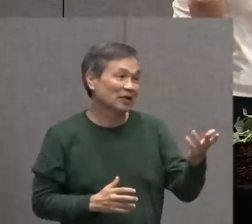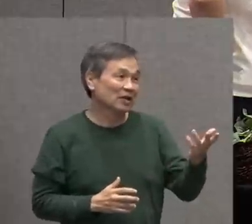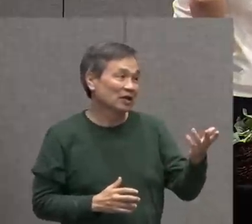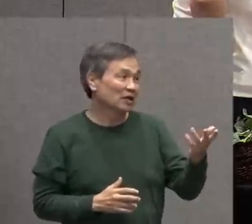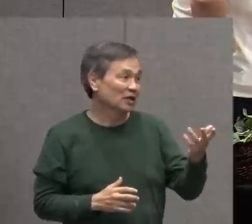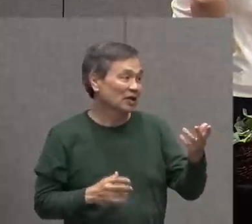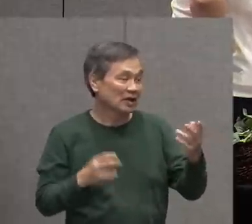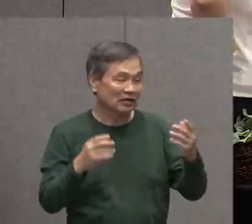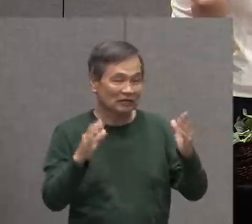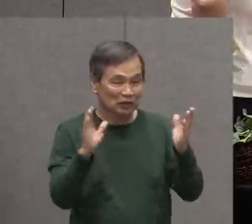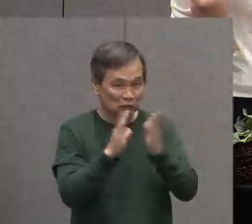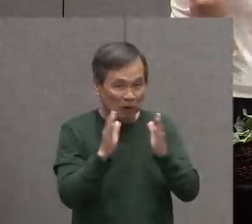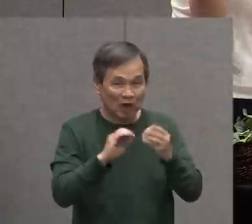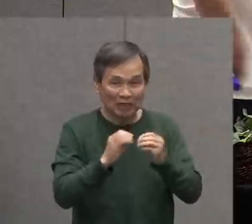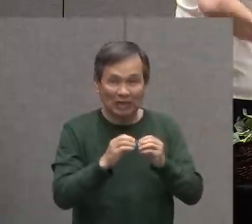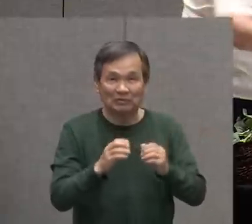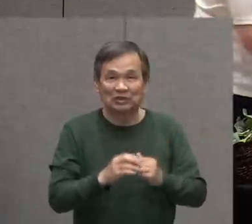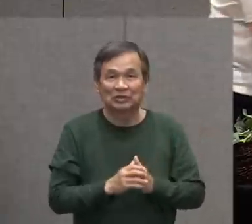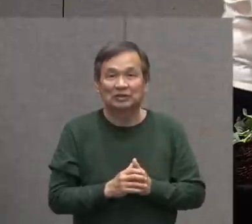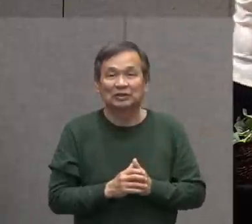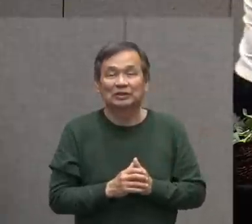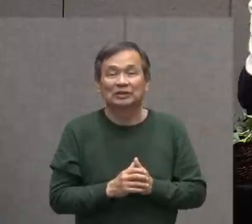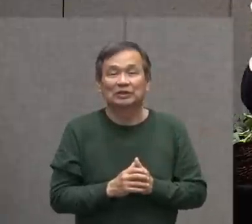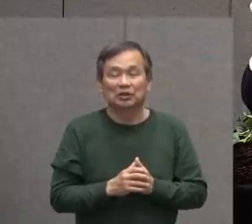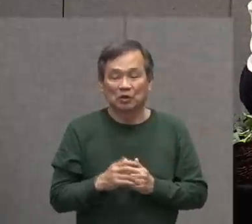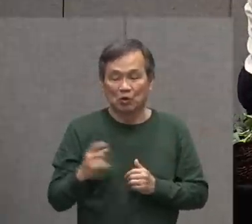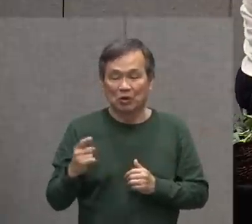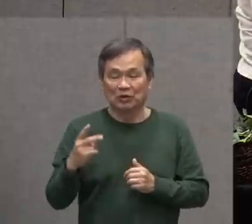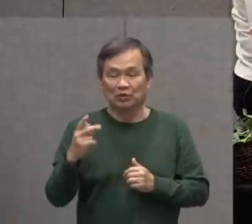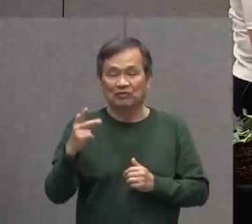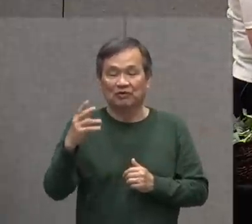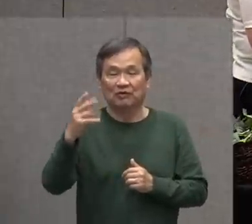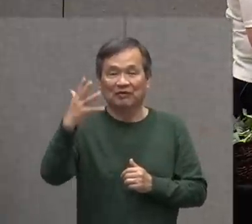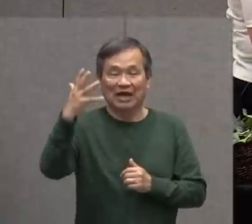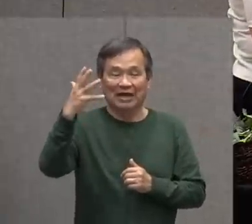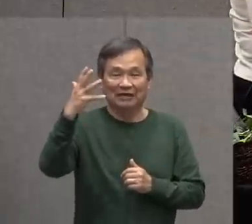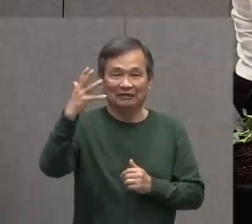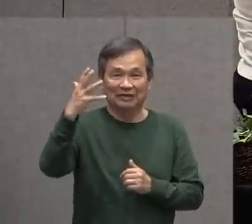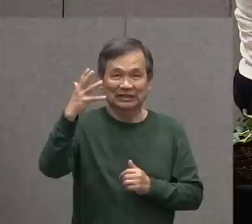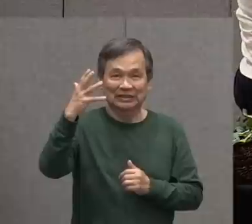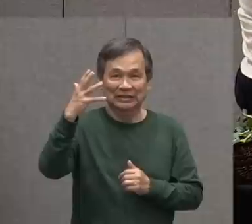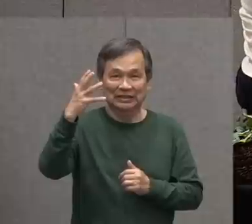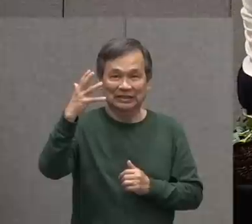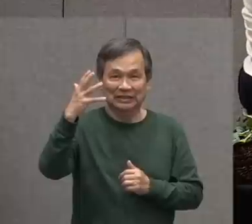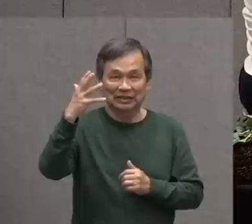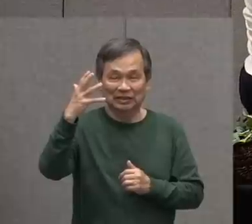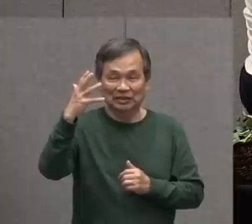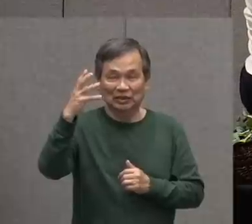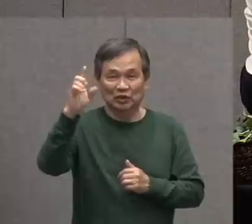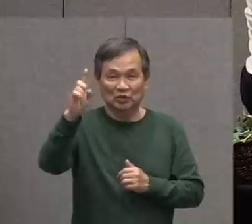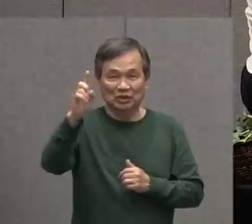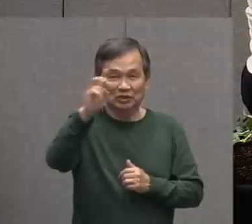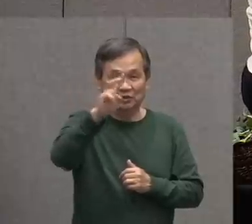lower numbers. All right, well, we'll do it. 1, 2, 3, 4, 5. So you have